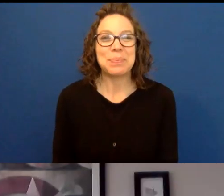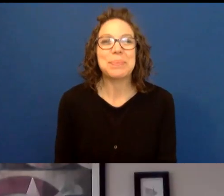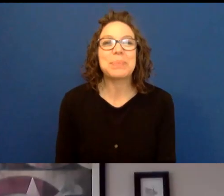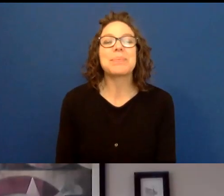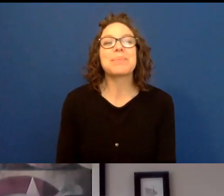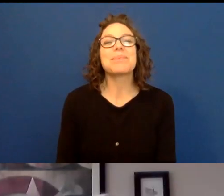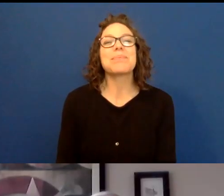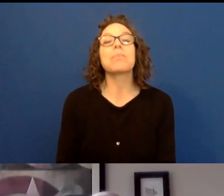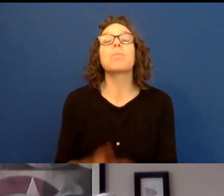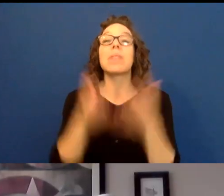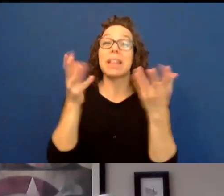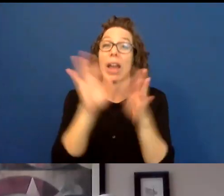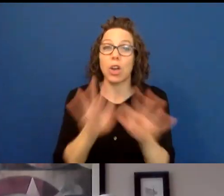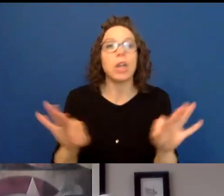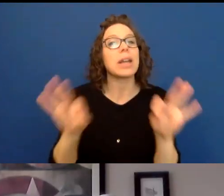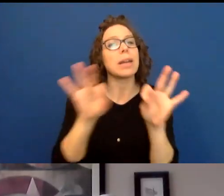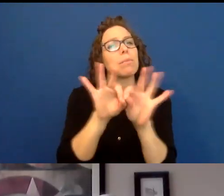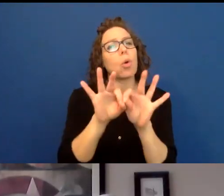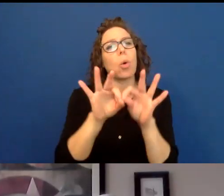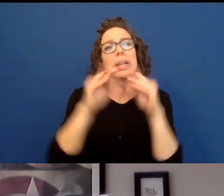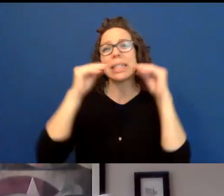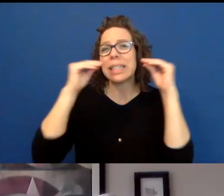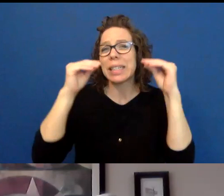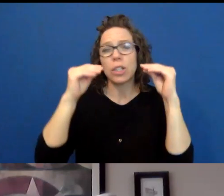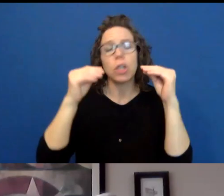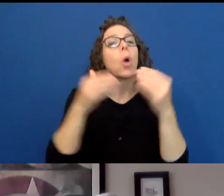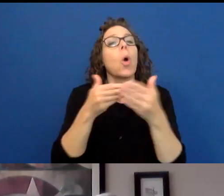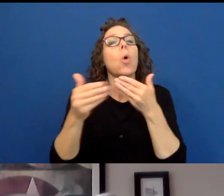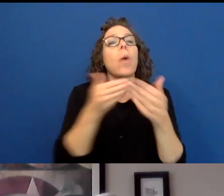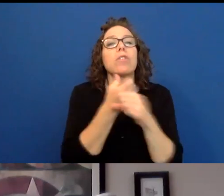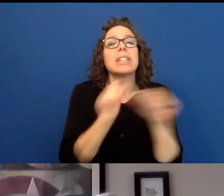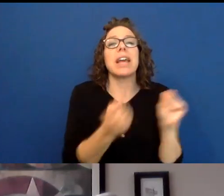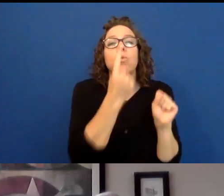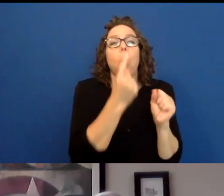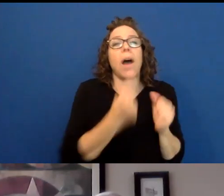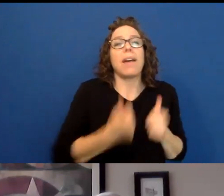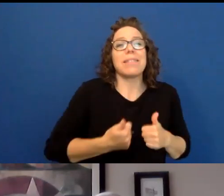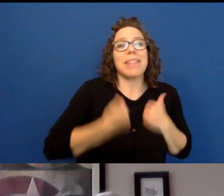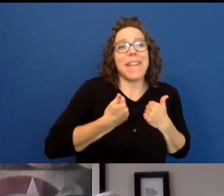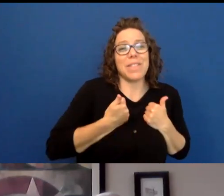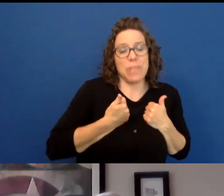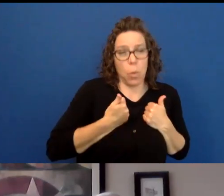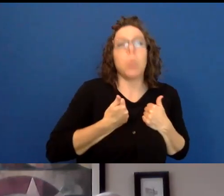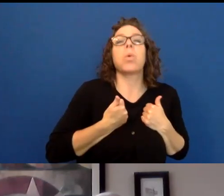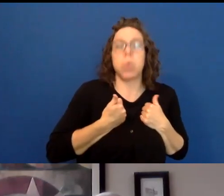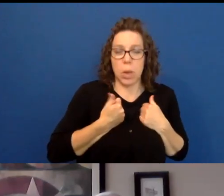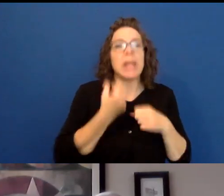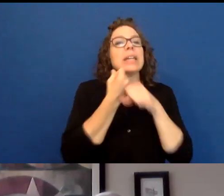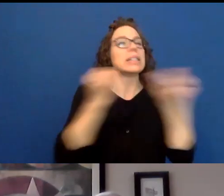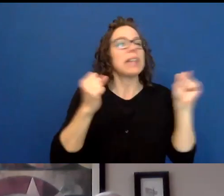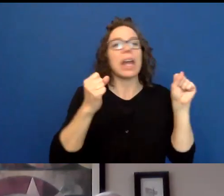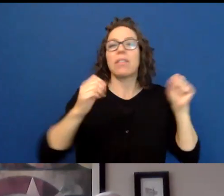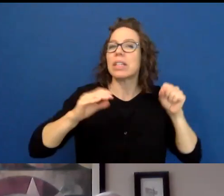There is an important rabbinic teaching that whoever saves one life is considered to have saved an entire